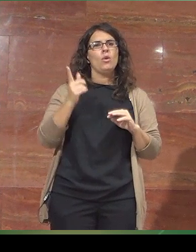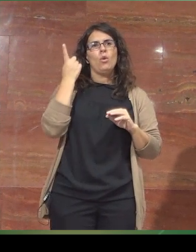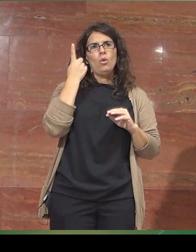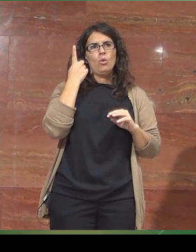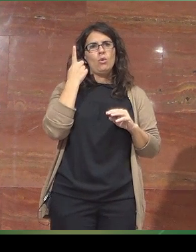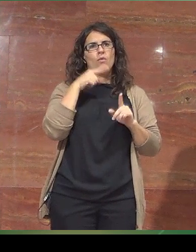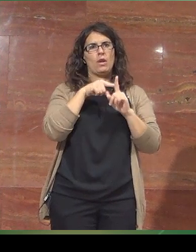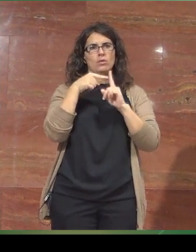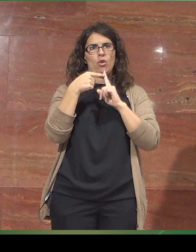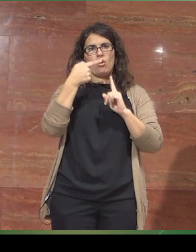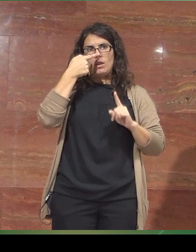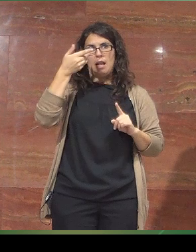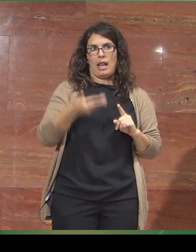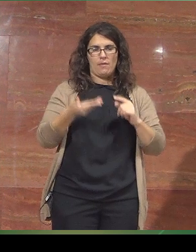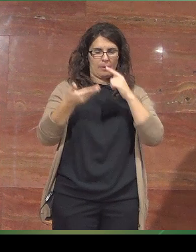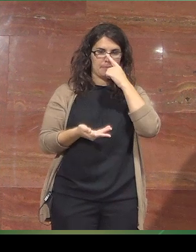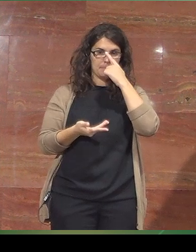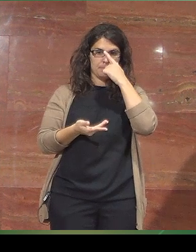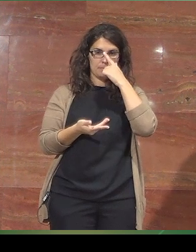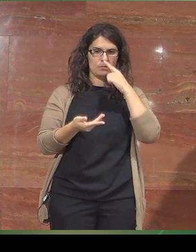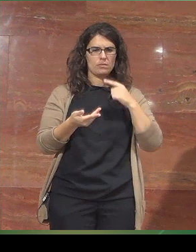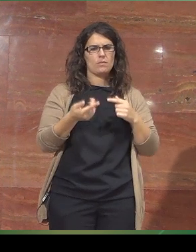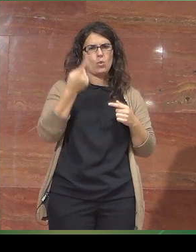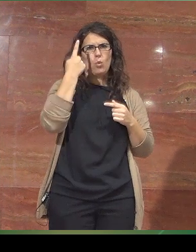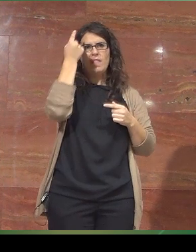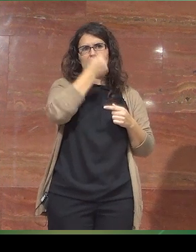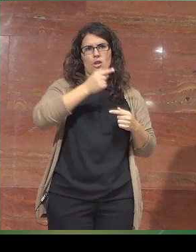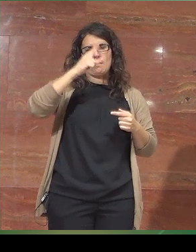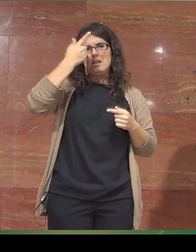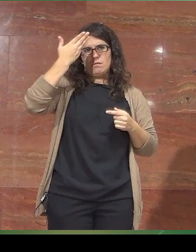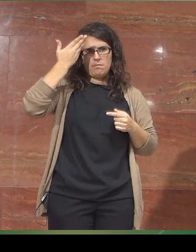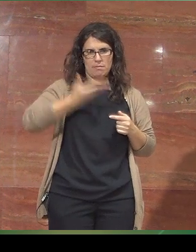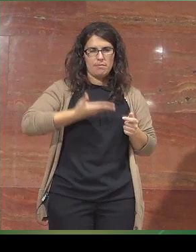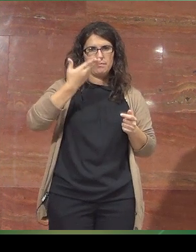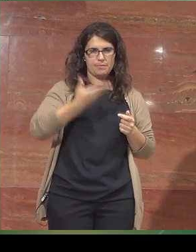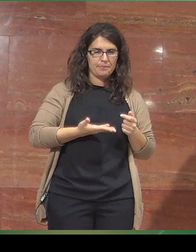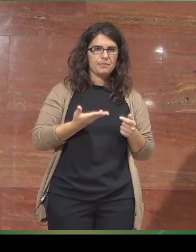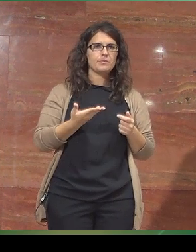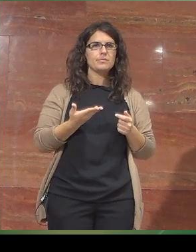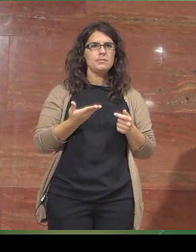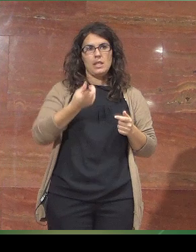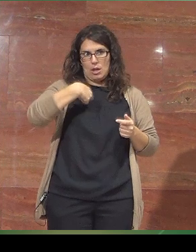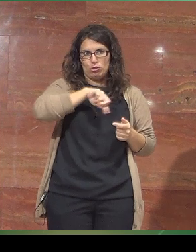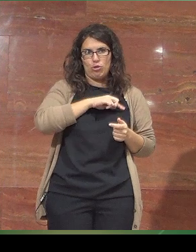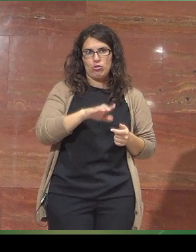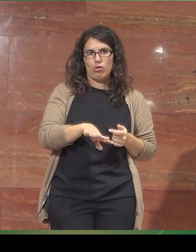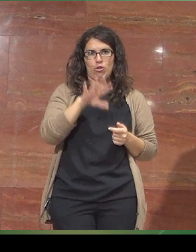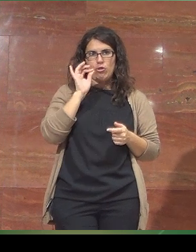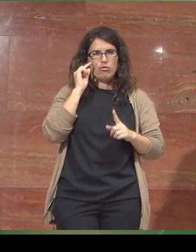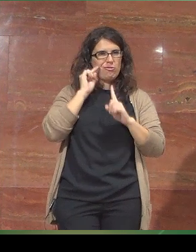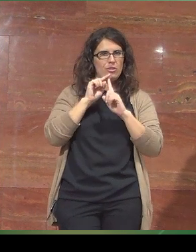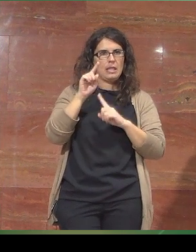one of the key design approaches that we took to support Don't Make Me Think was the use of heads-up